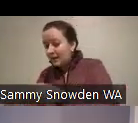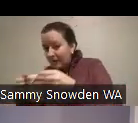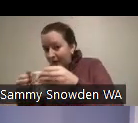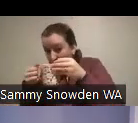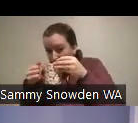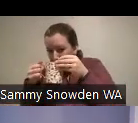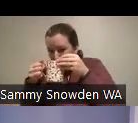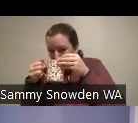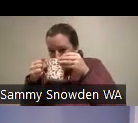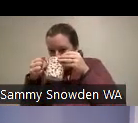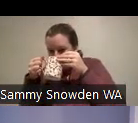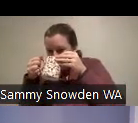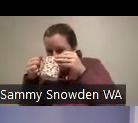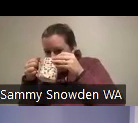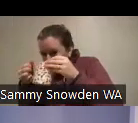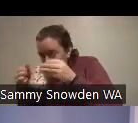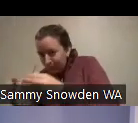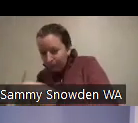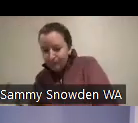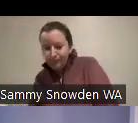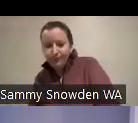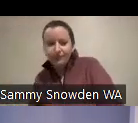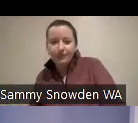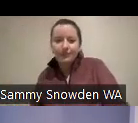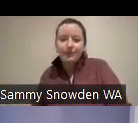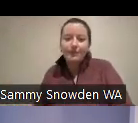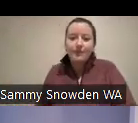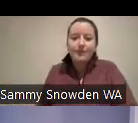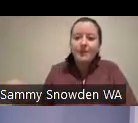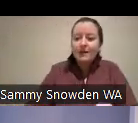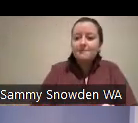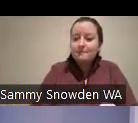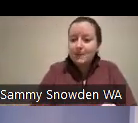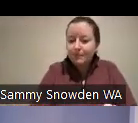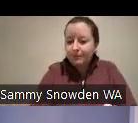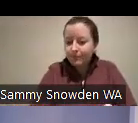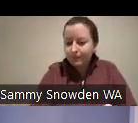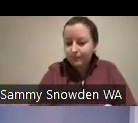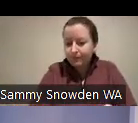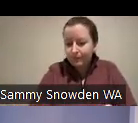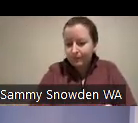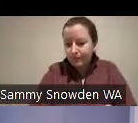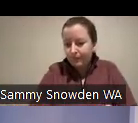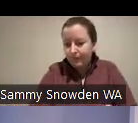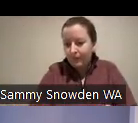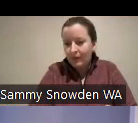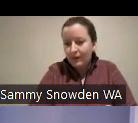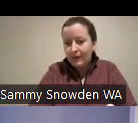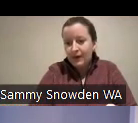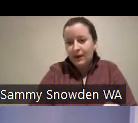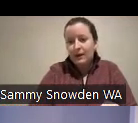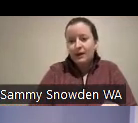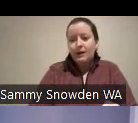So the omegas are part of the LLV, the Lifelong Vitality Complex, which